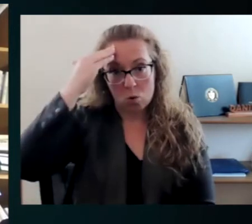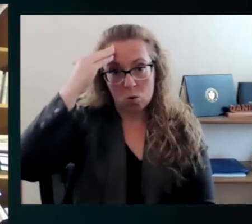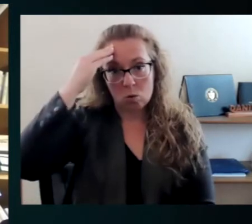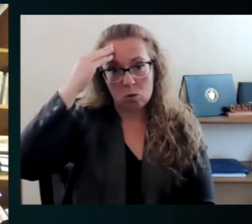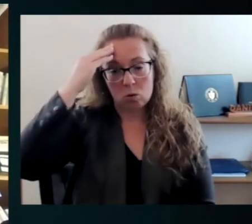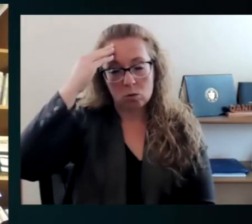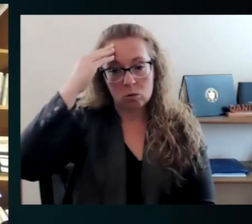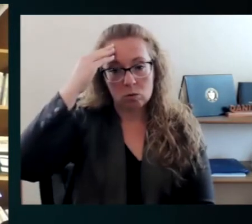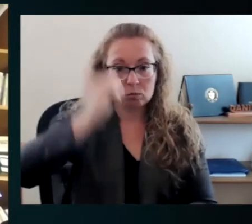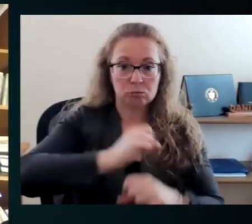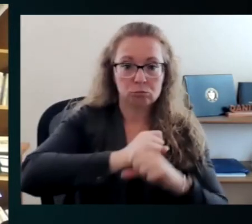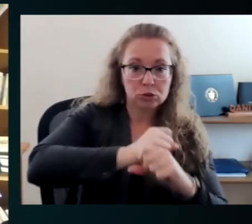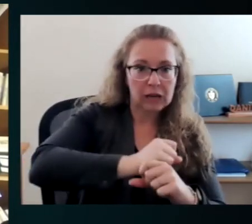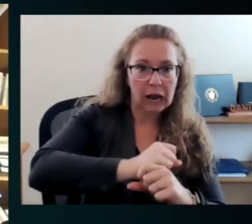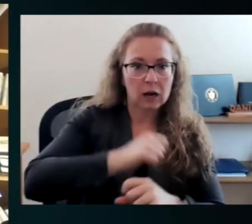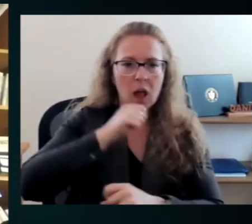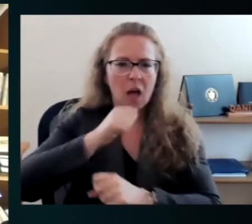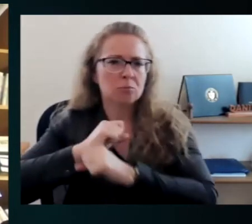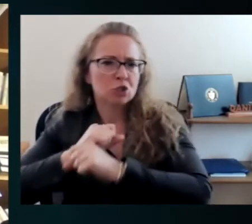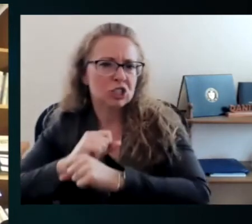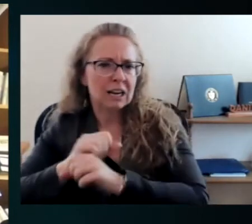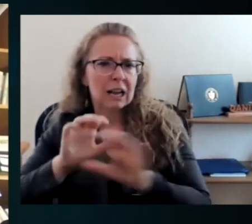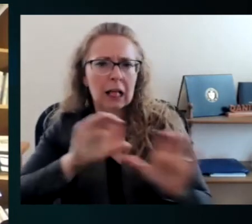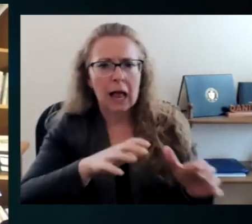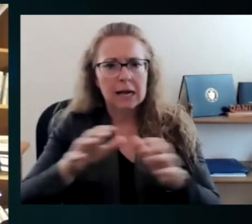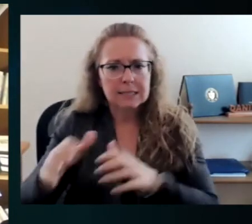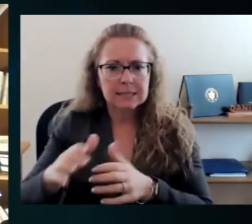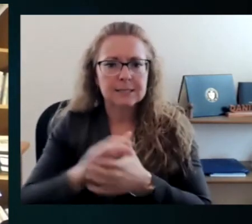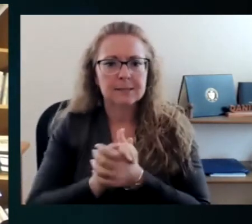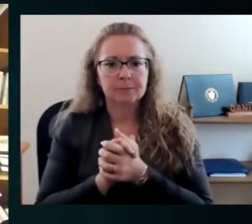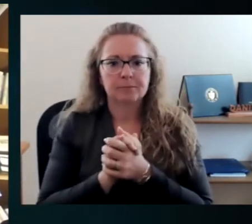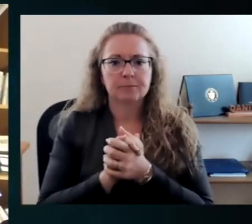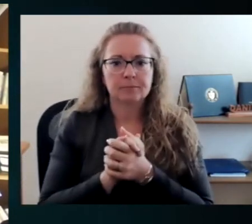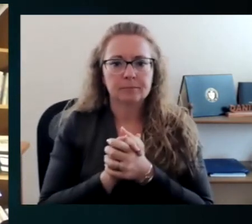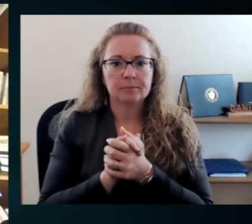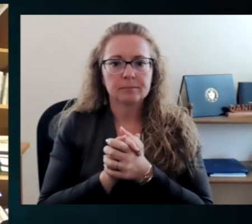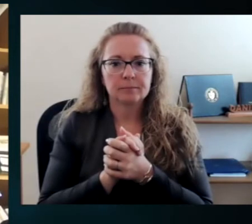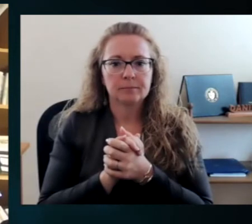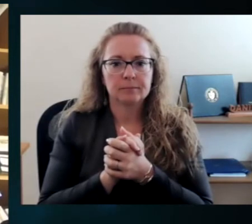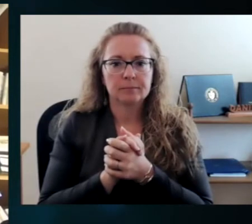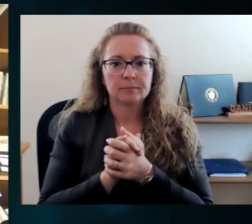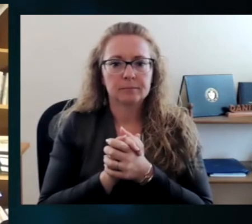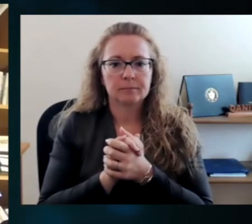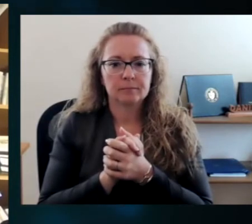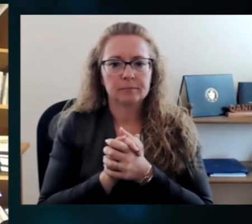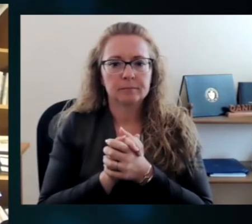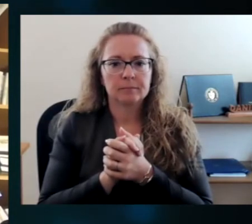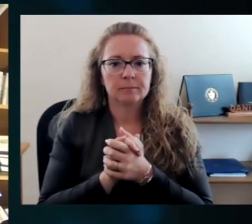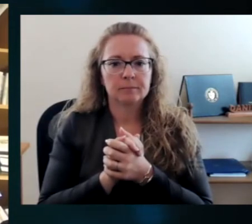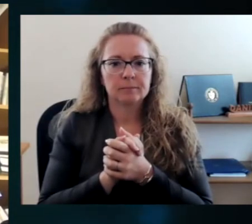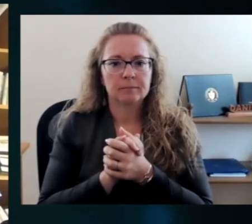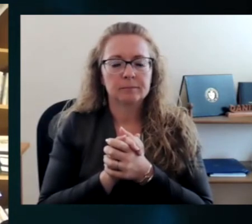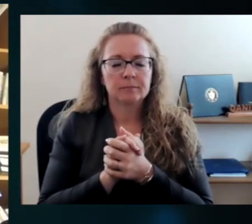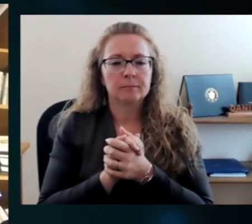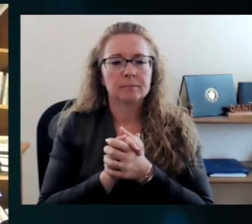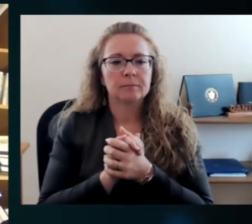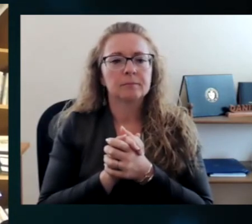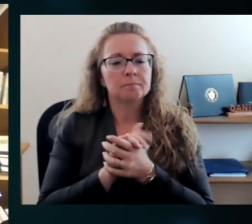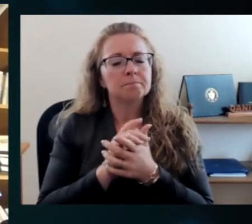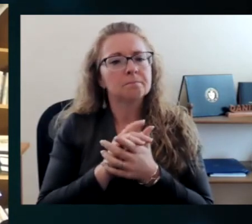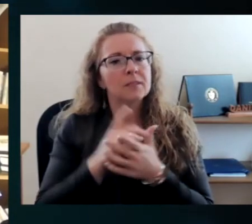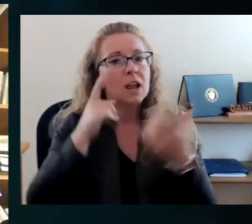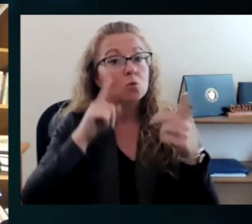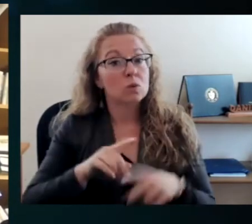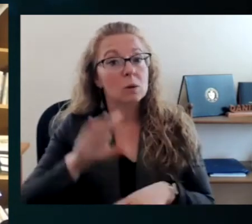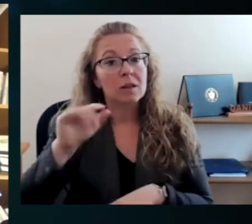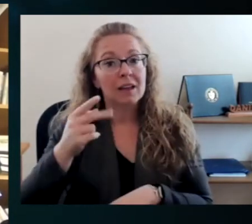unprotected classes, so to speak? There are times when it's very important, and I agree with Catherine. We need to be able to hold ourselves to